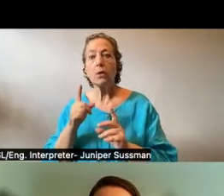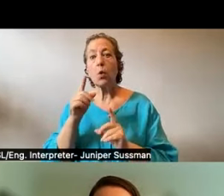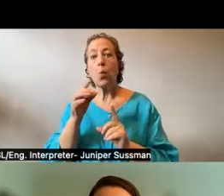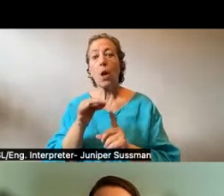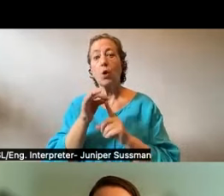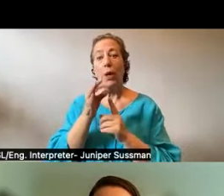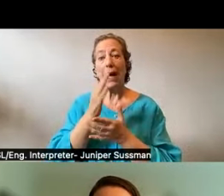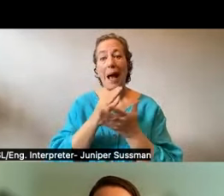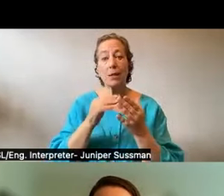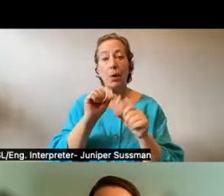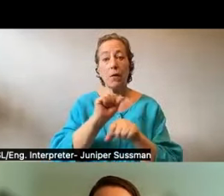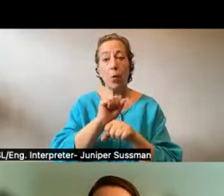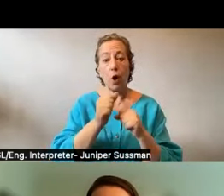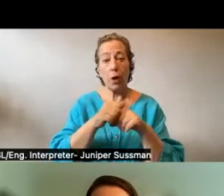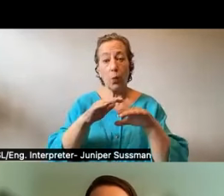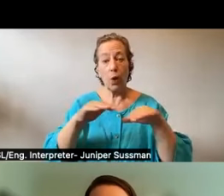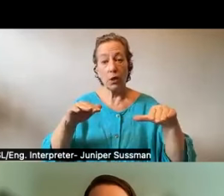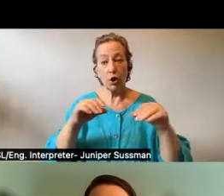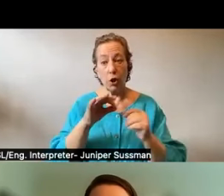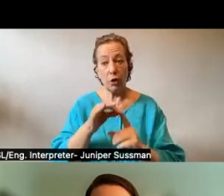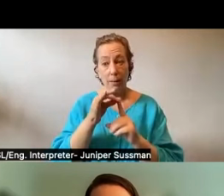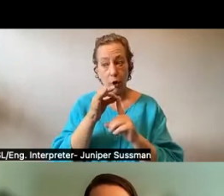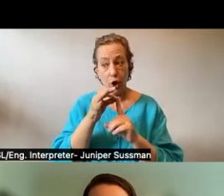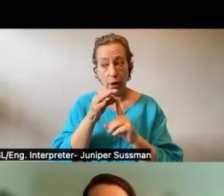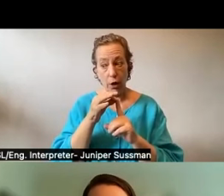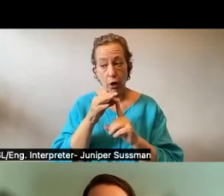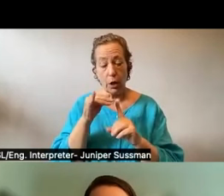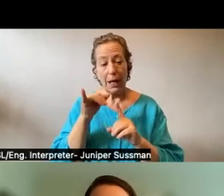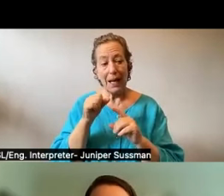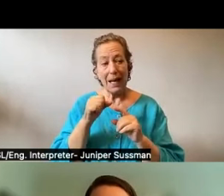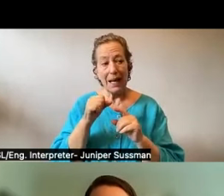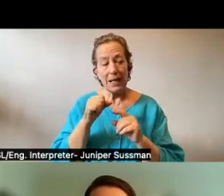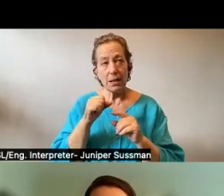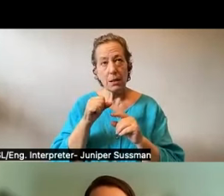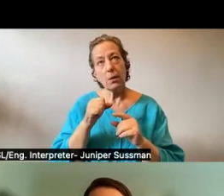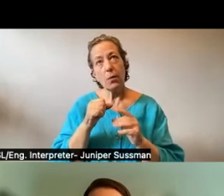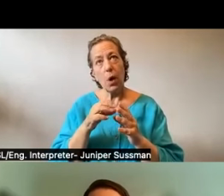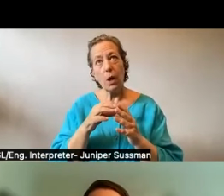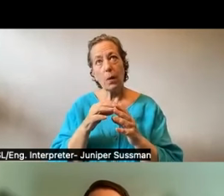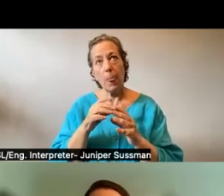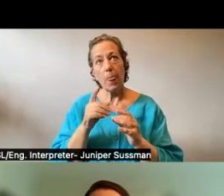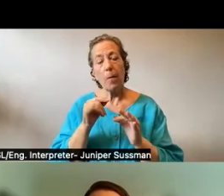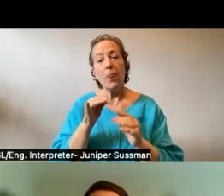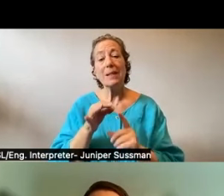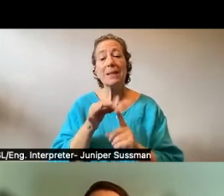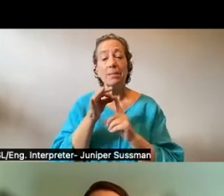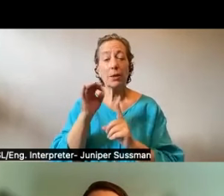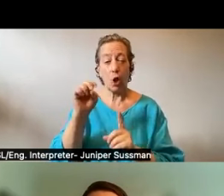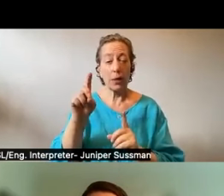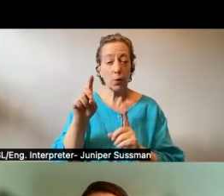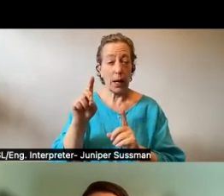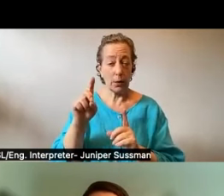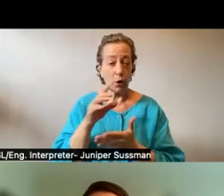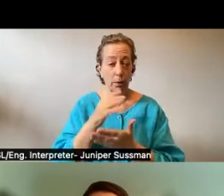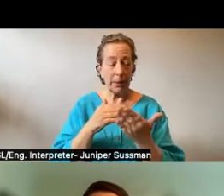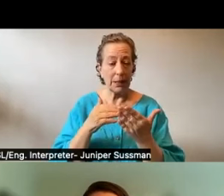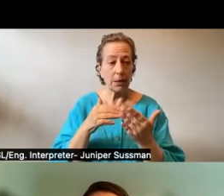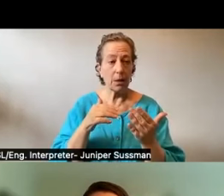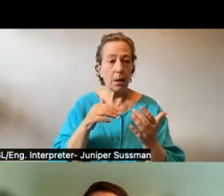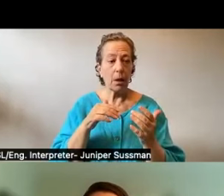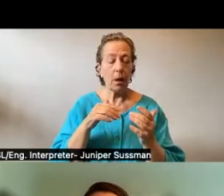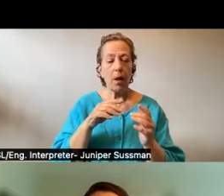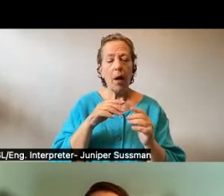working with children in particular is kind of the length of especially the special education cases. And that builds off of